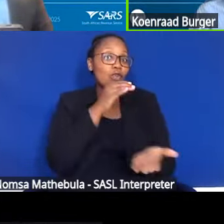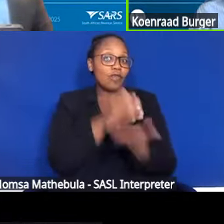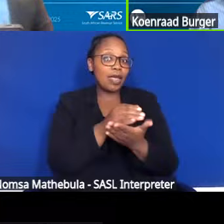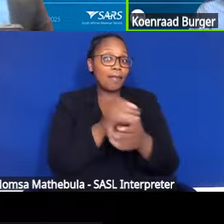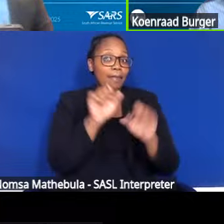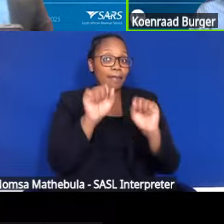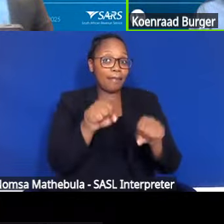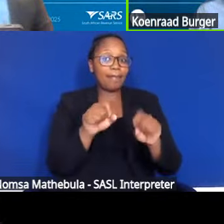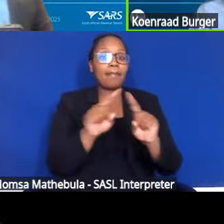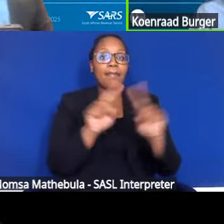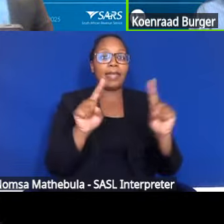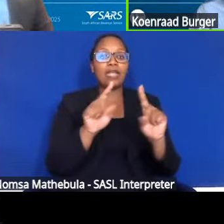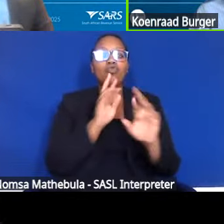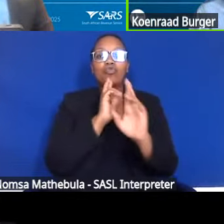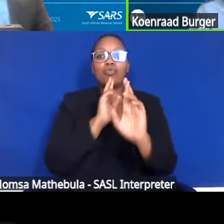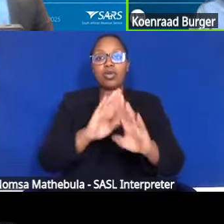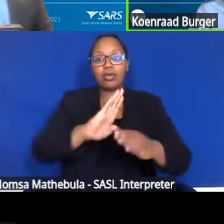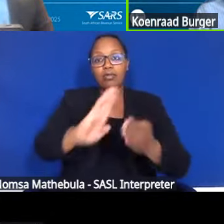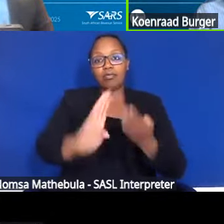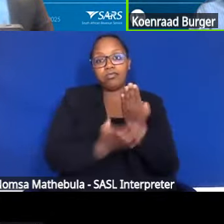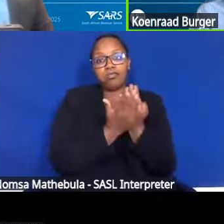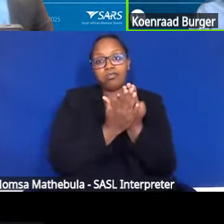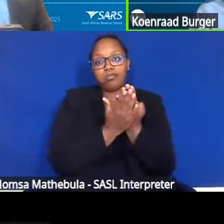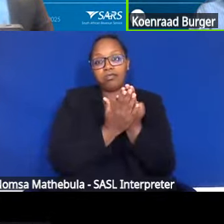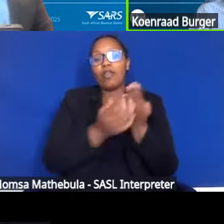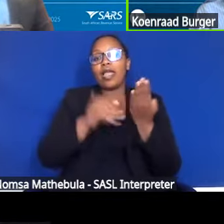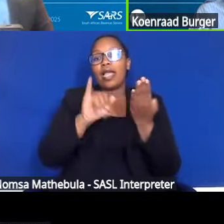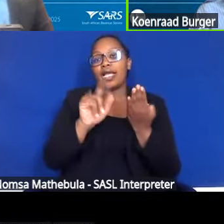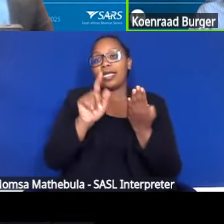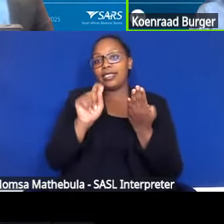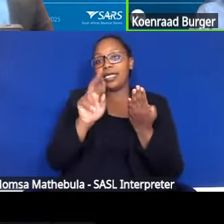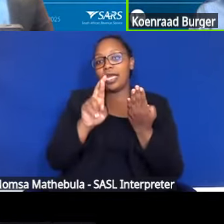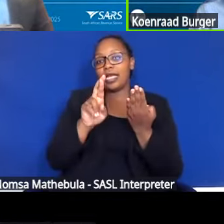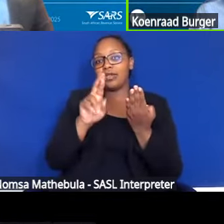The ITRDD prescribes a physiotherapist.